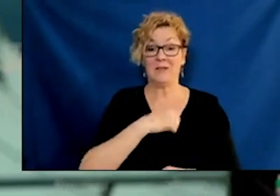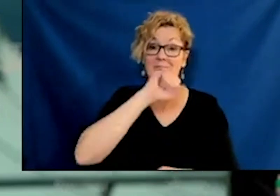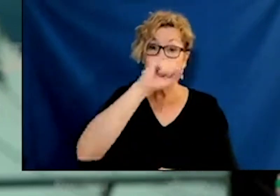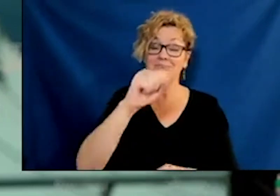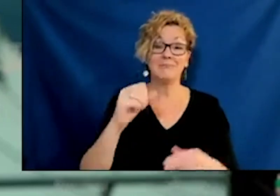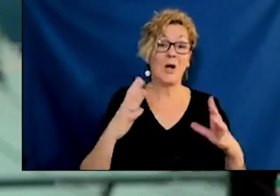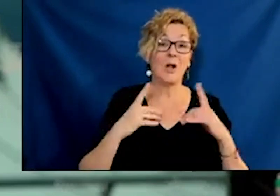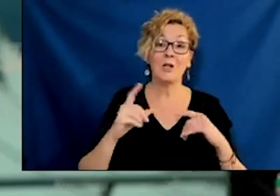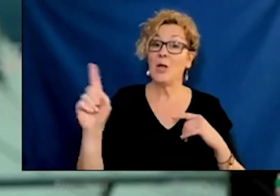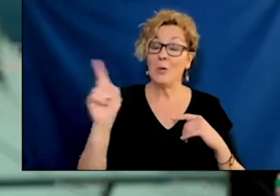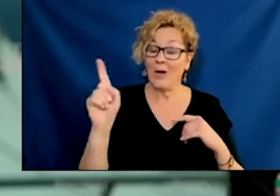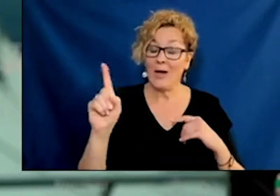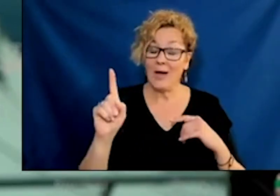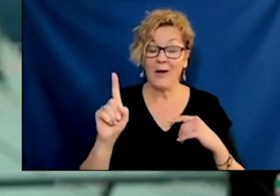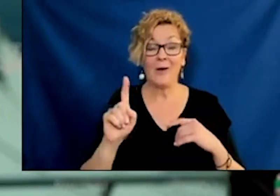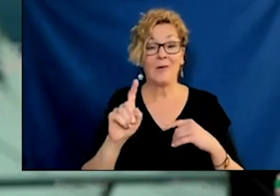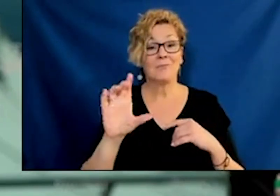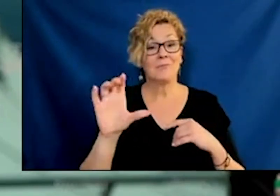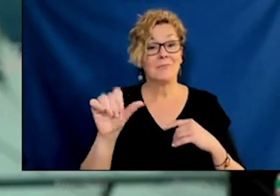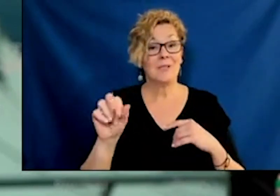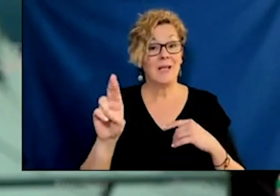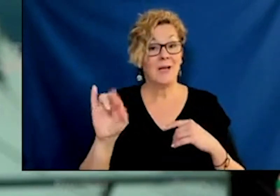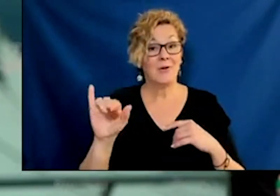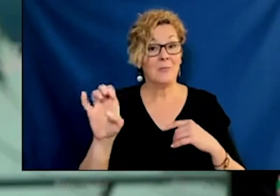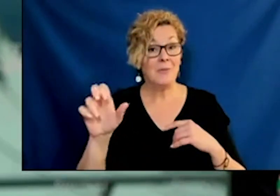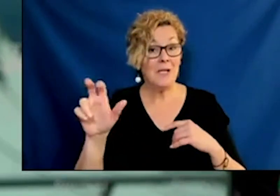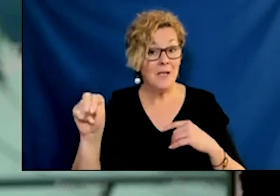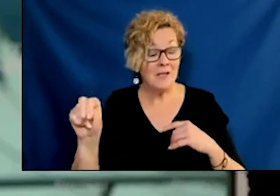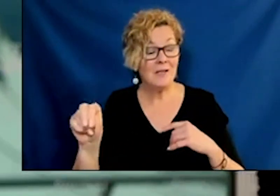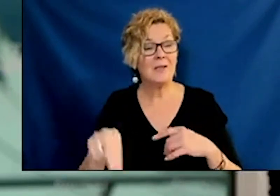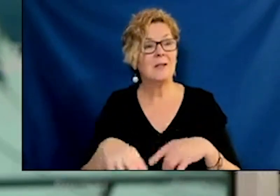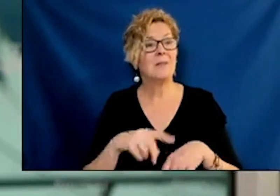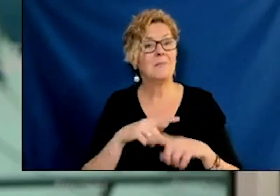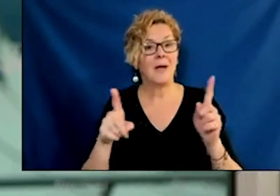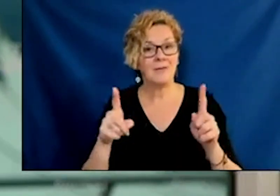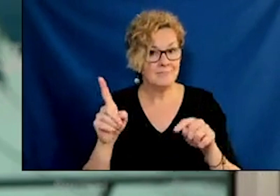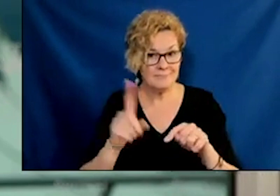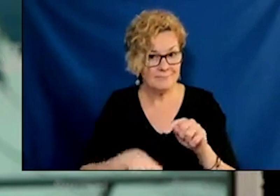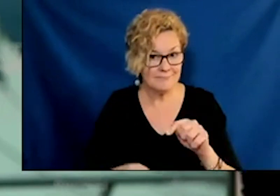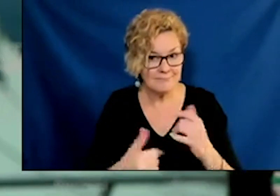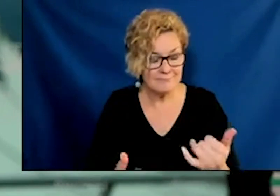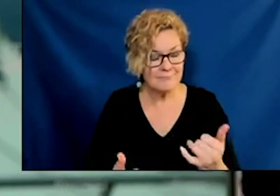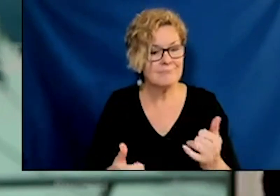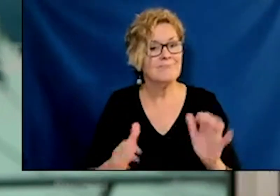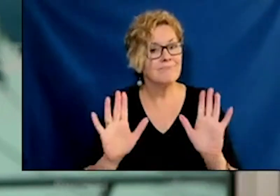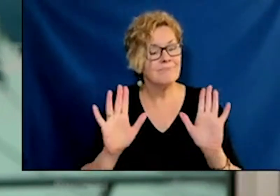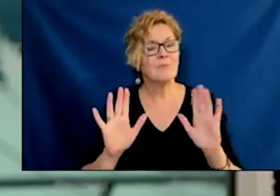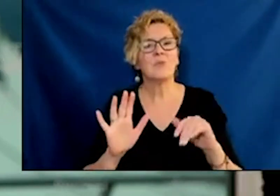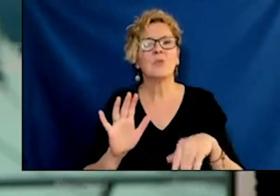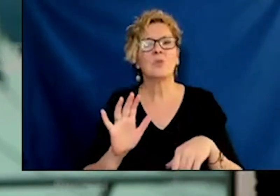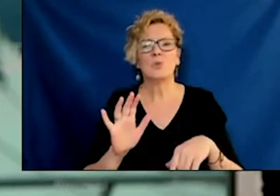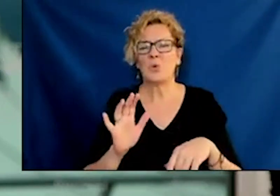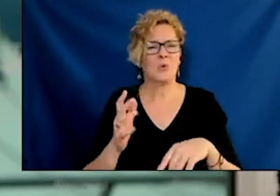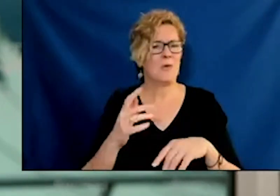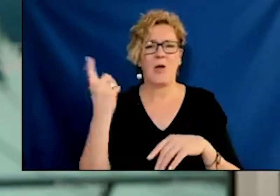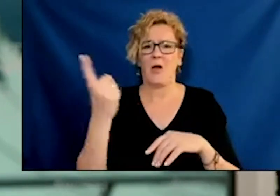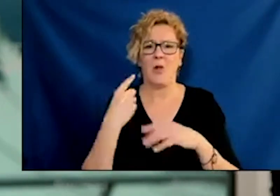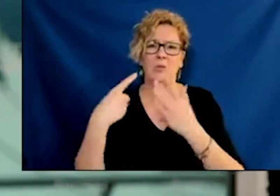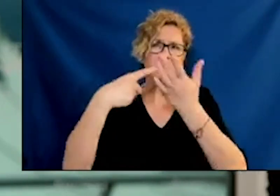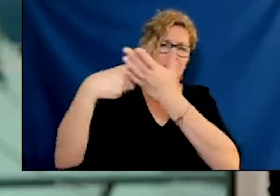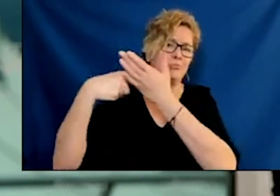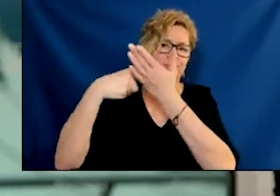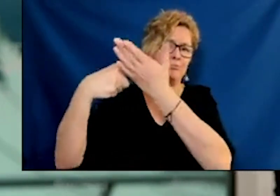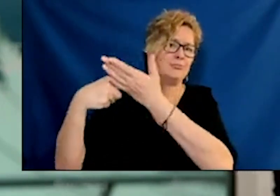not in the possibility this year. So yes, I think there's more discussions happening, and I expect we'll hear